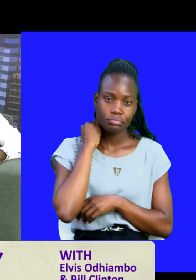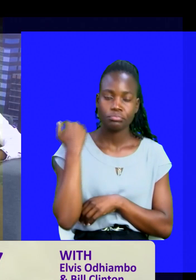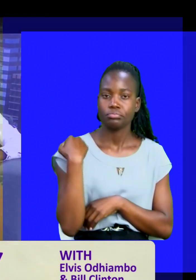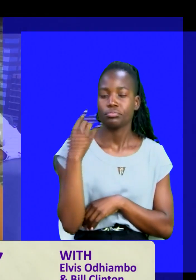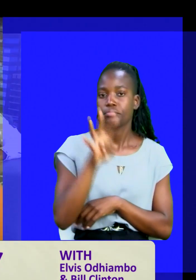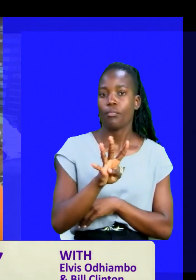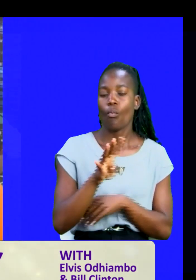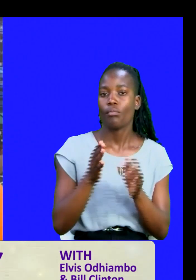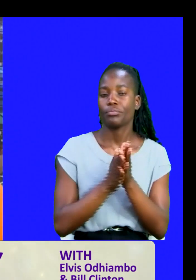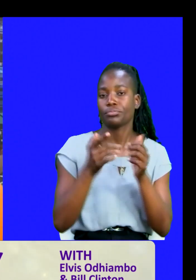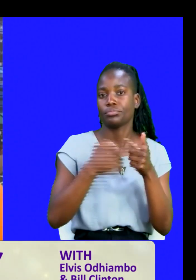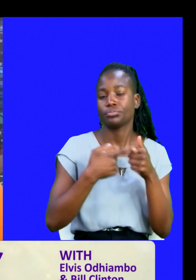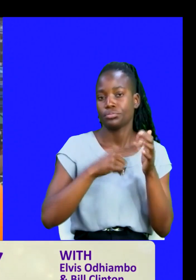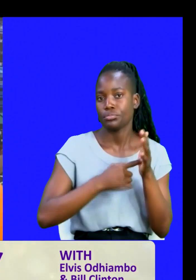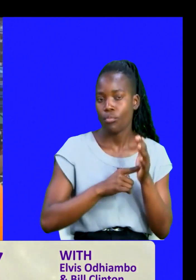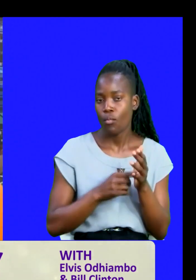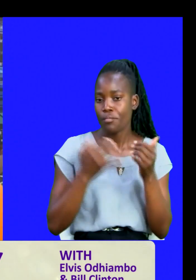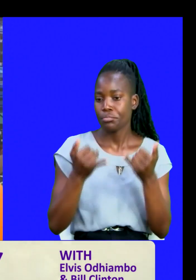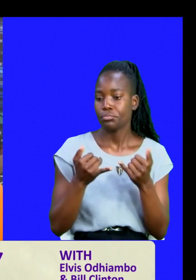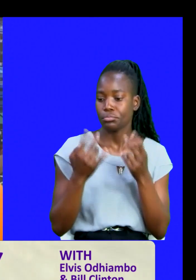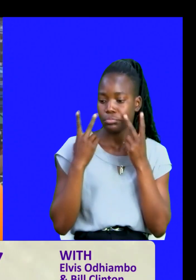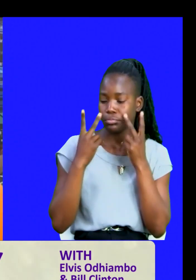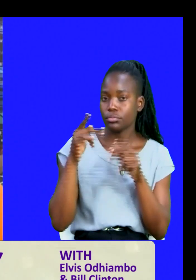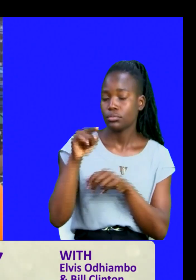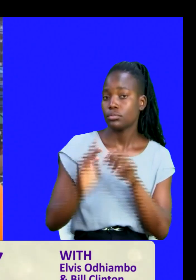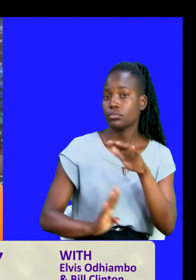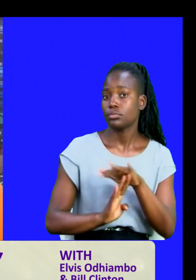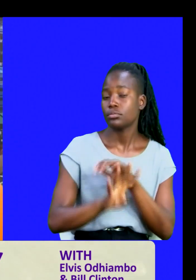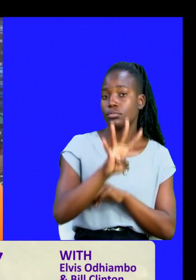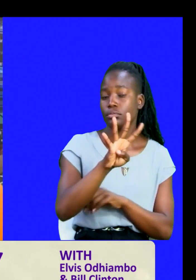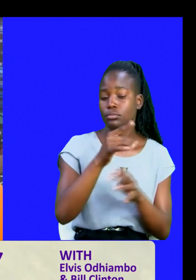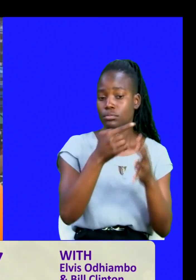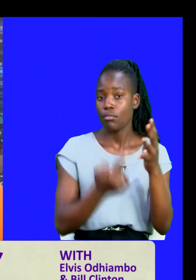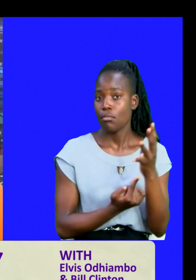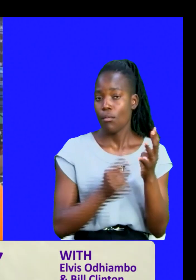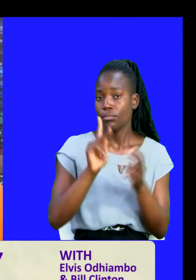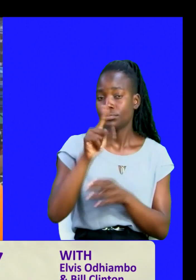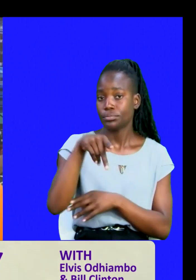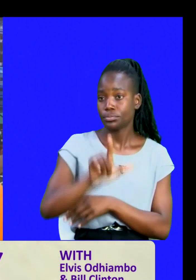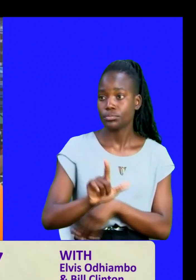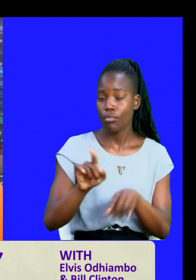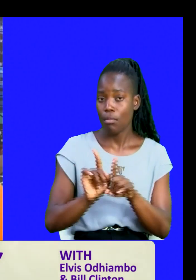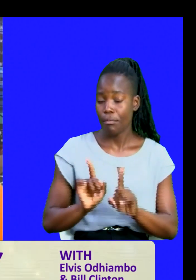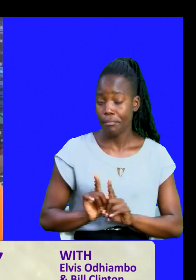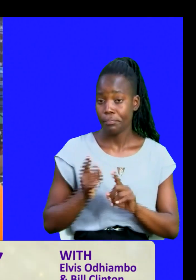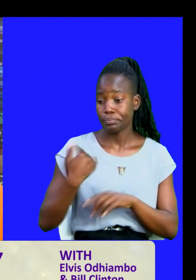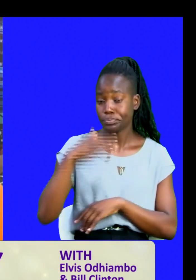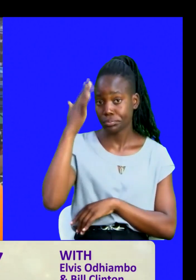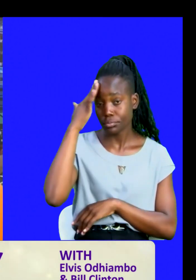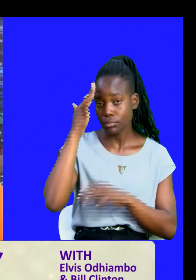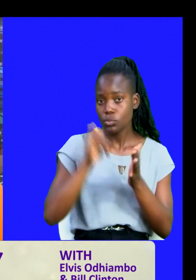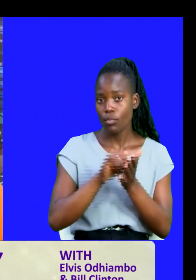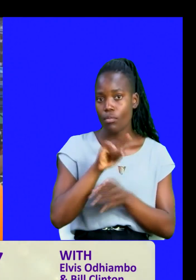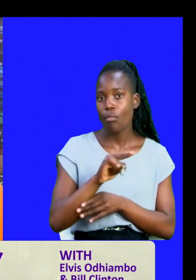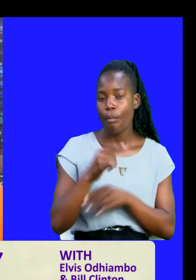four with 6 points as well. When you look at this top four for the KPL, and we know this is just game week